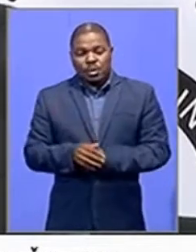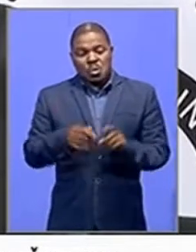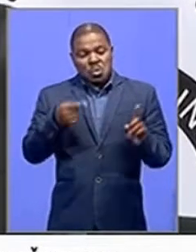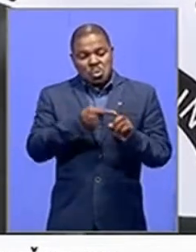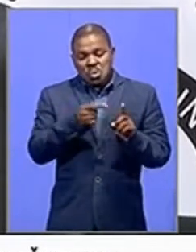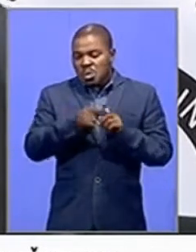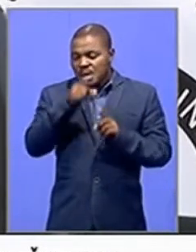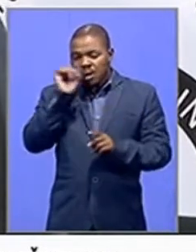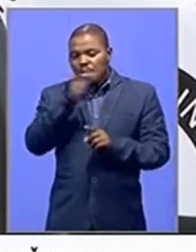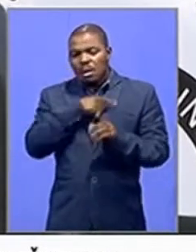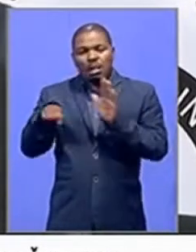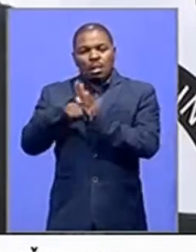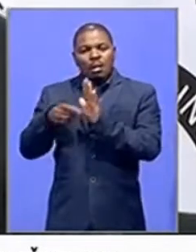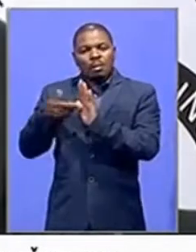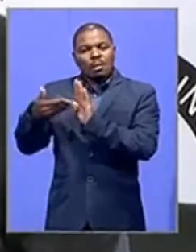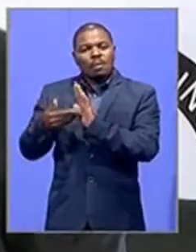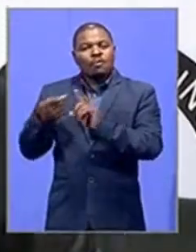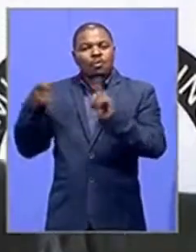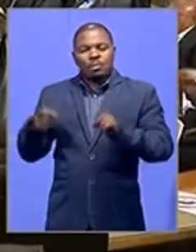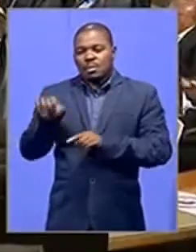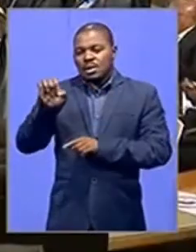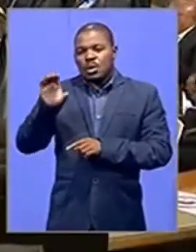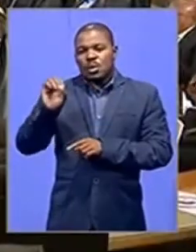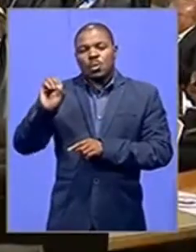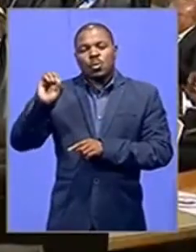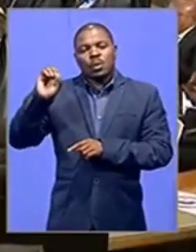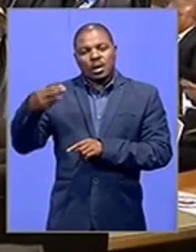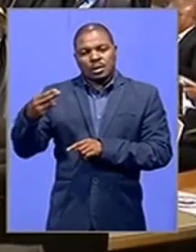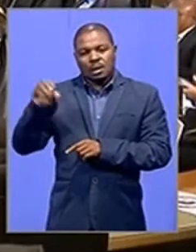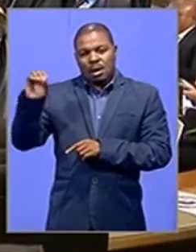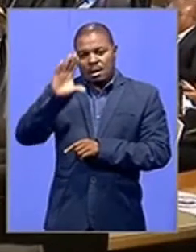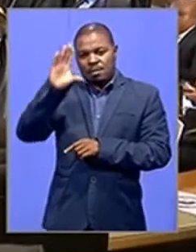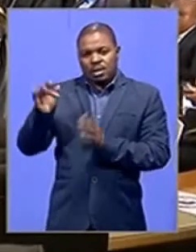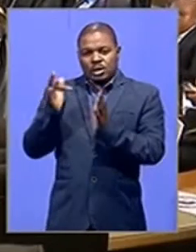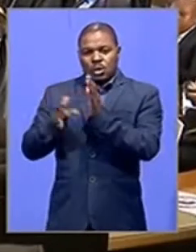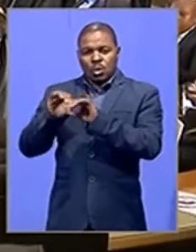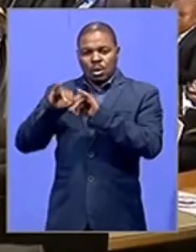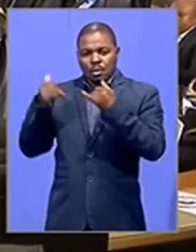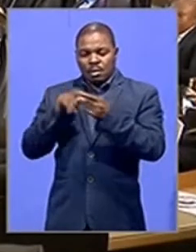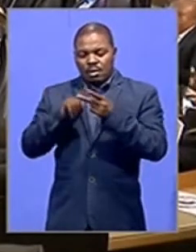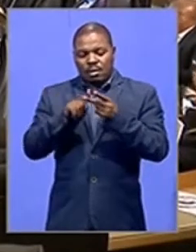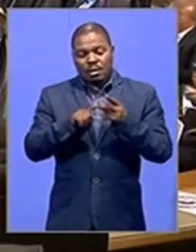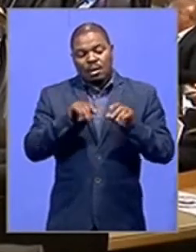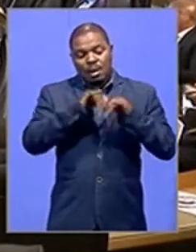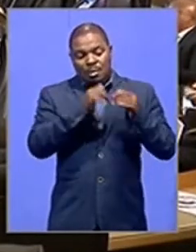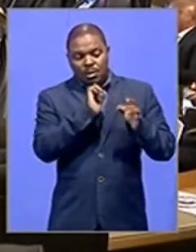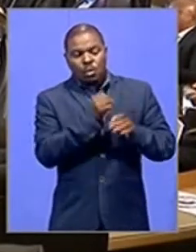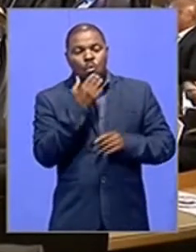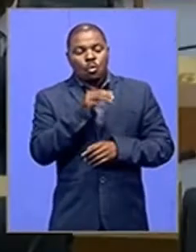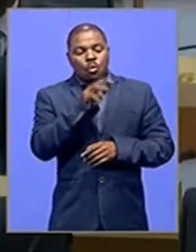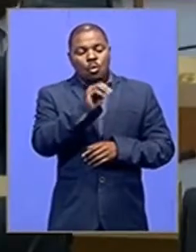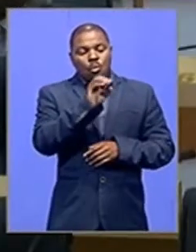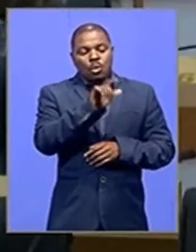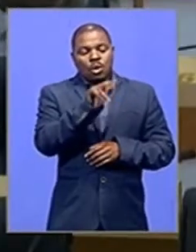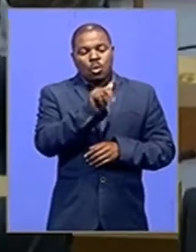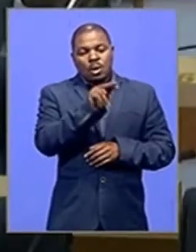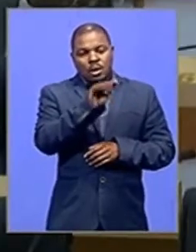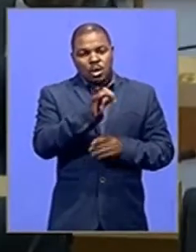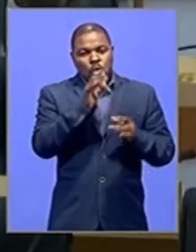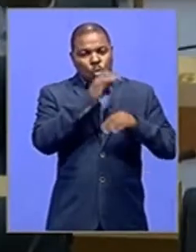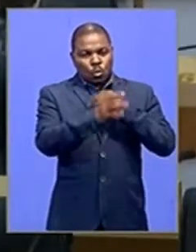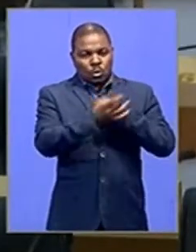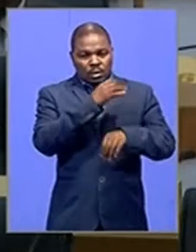hlalošegego go tšwa go khampani ya technology EOH Africa le khampani ya gagwe Molelwane Consulting. Go latofatšwa EOH